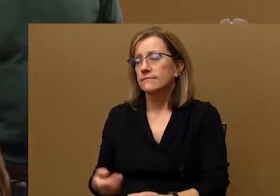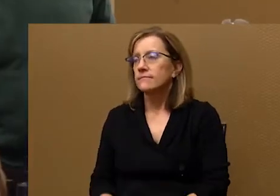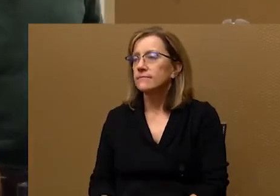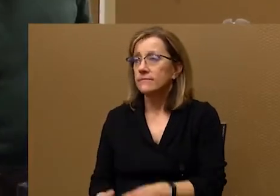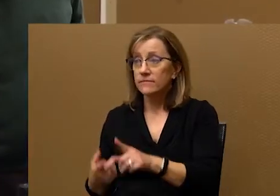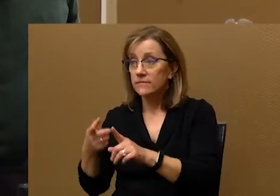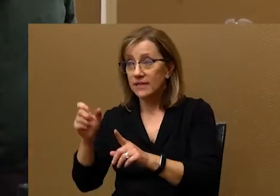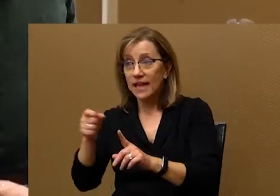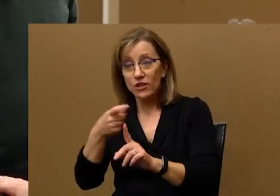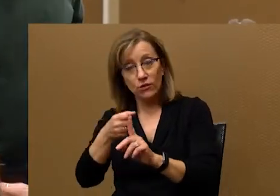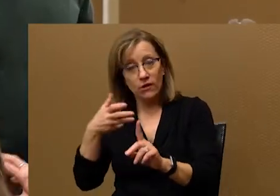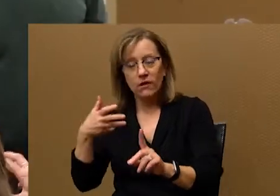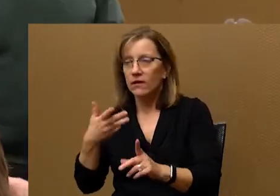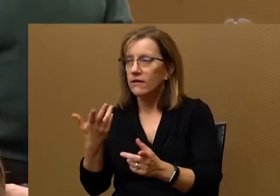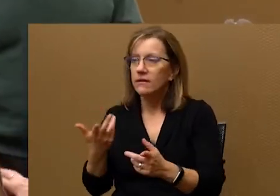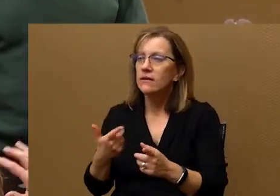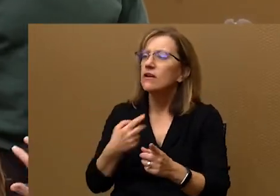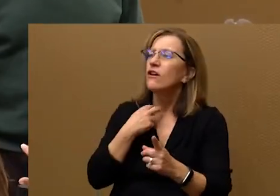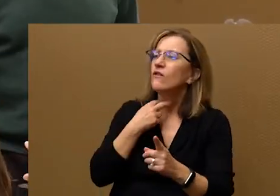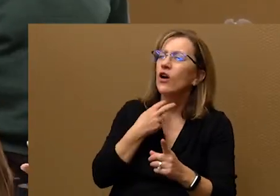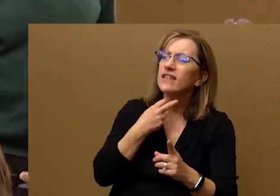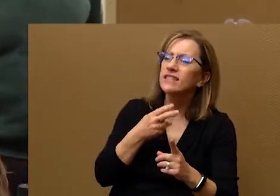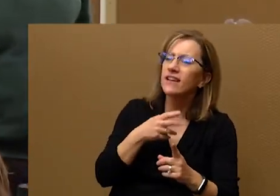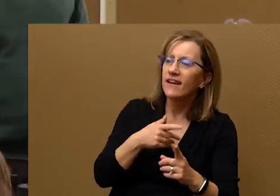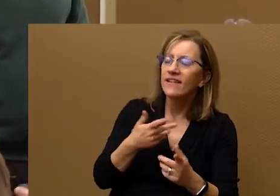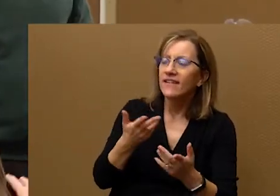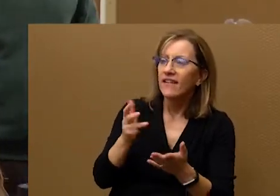not easy for you to say.